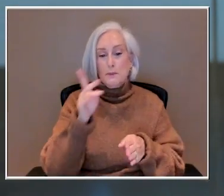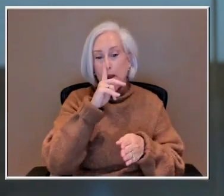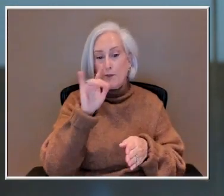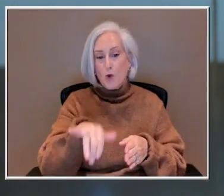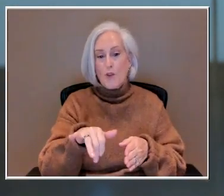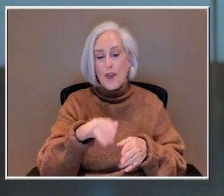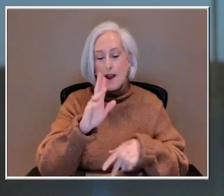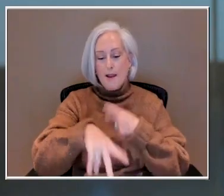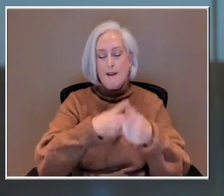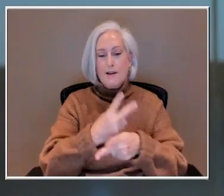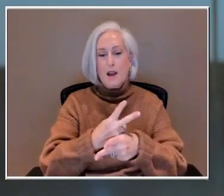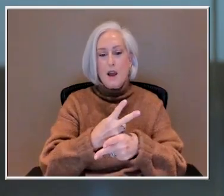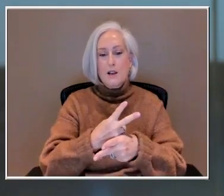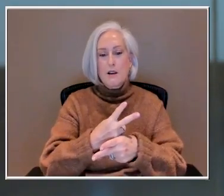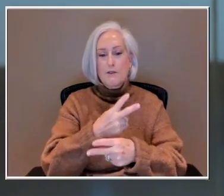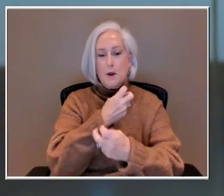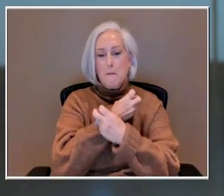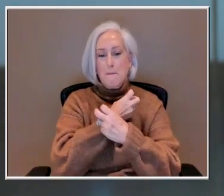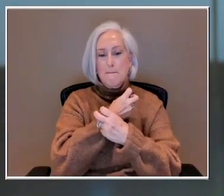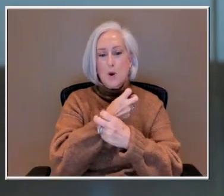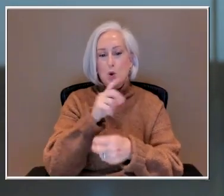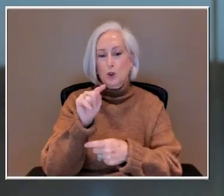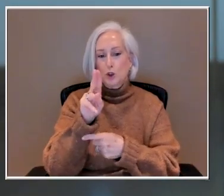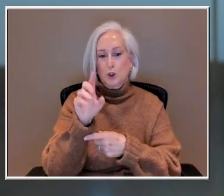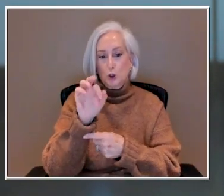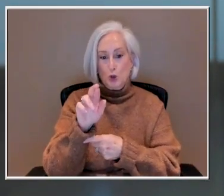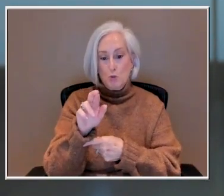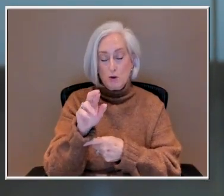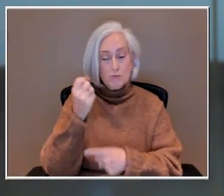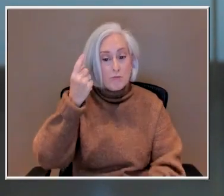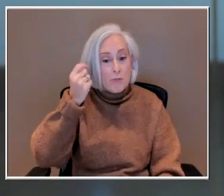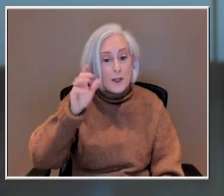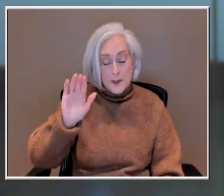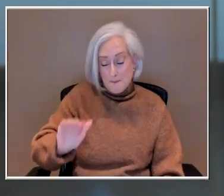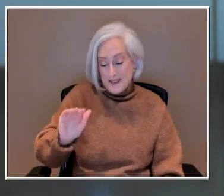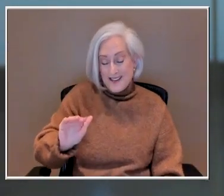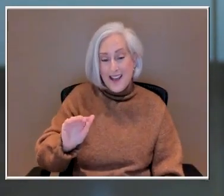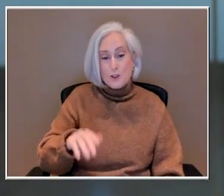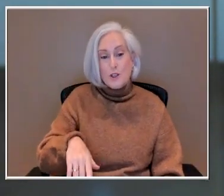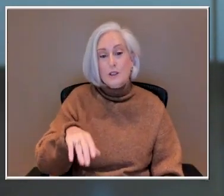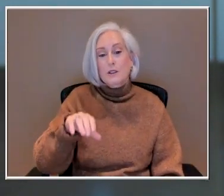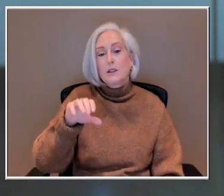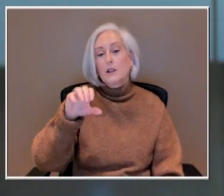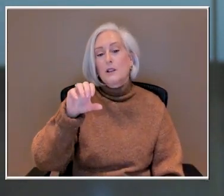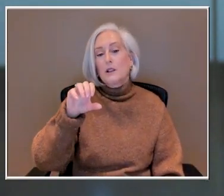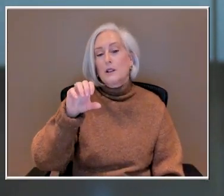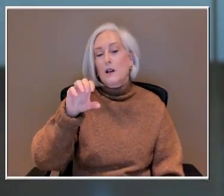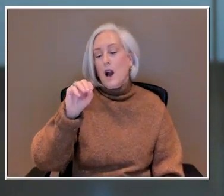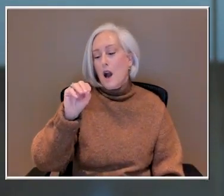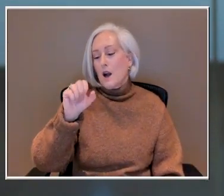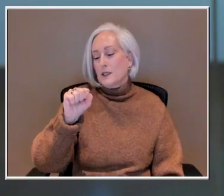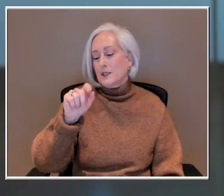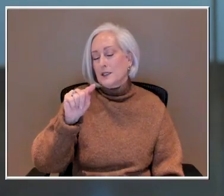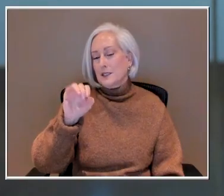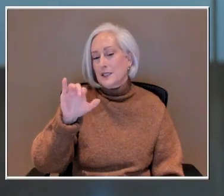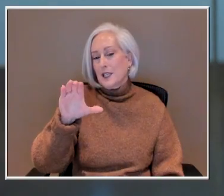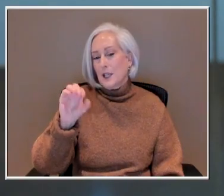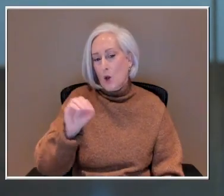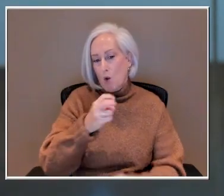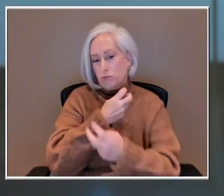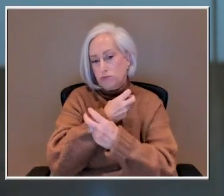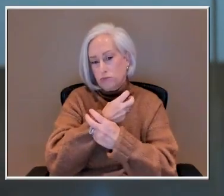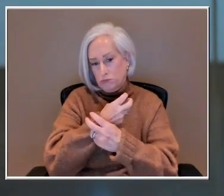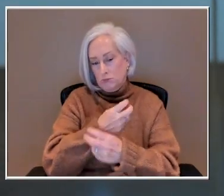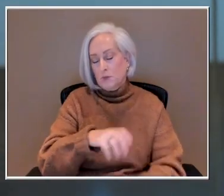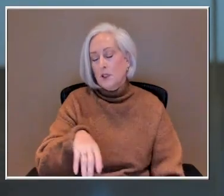kids. Pediatric osteosarcoma is just recently getting new research protocols opened by the